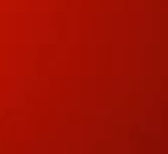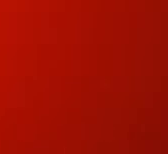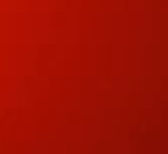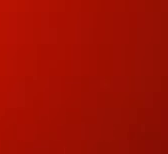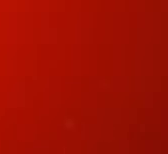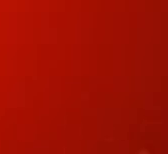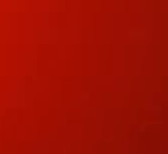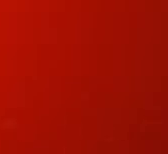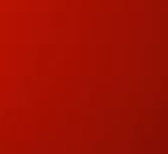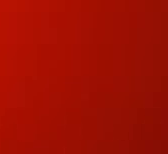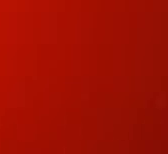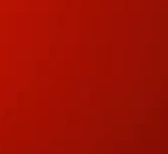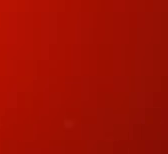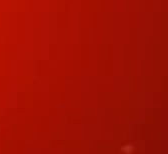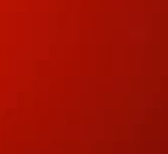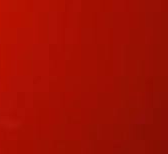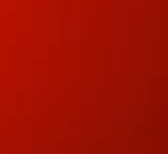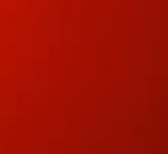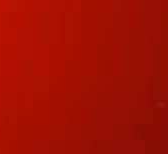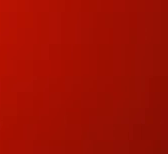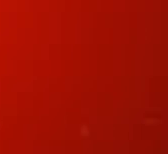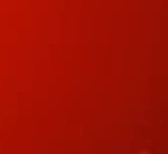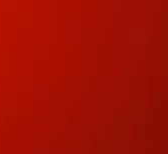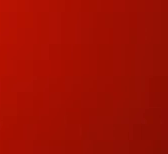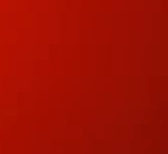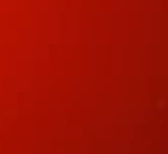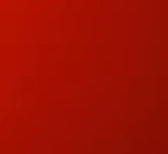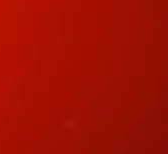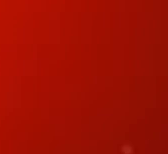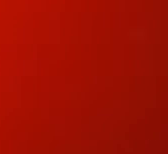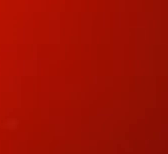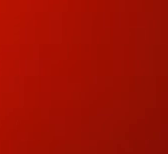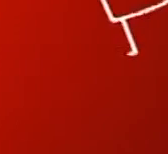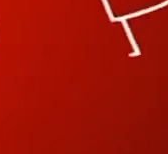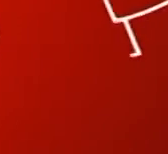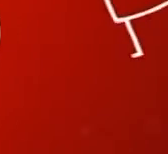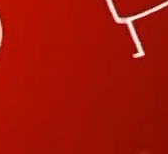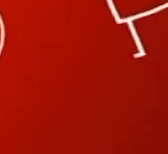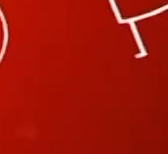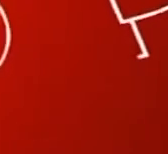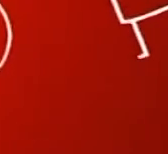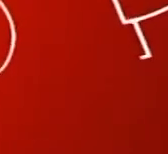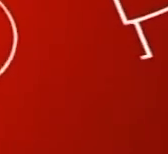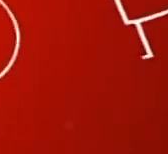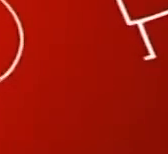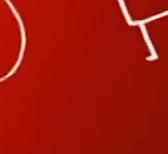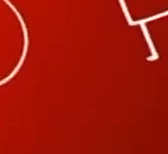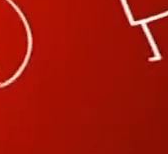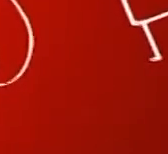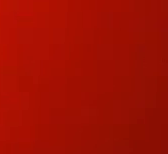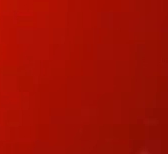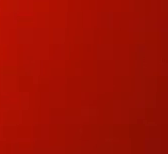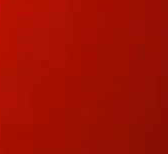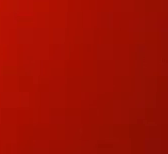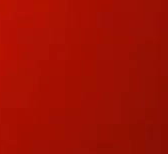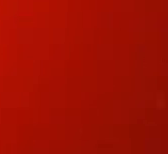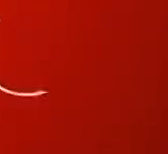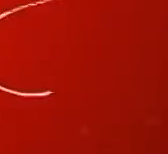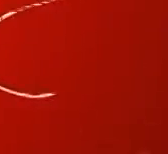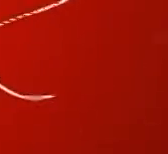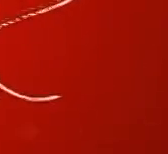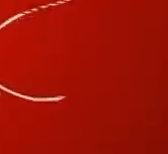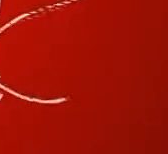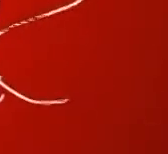Make this Valentine's memorable with KBC Channel 1. We are rewarding you for sharing your love. Simply send a picture of your